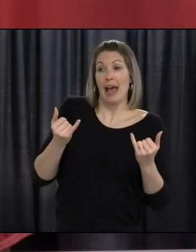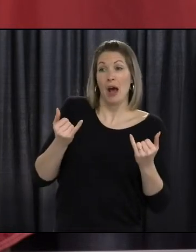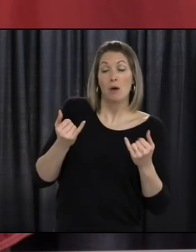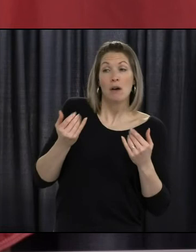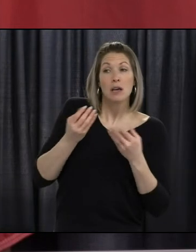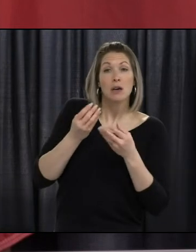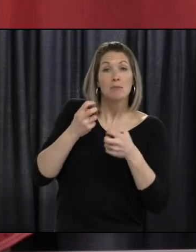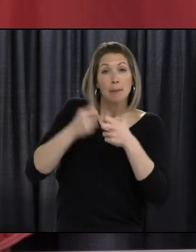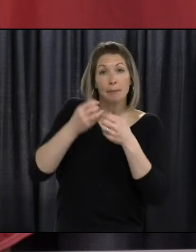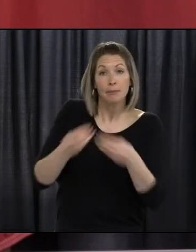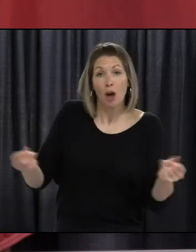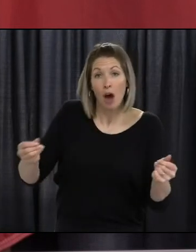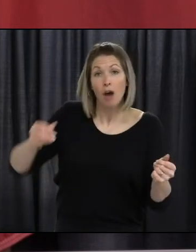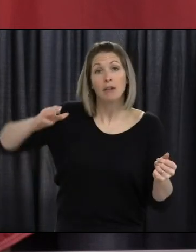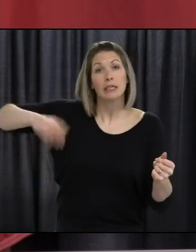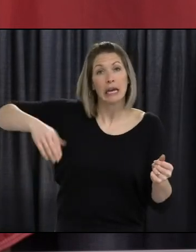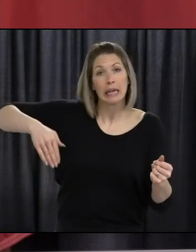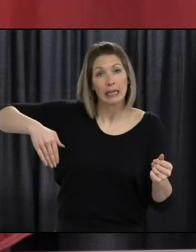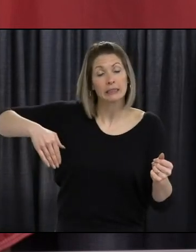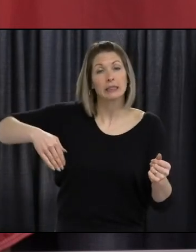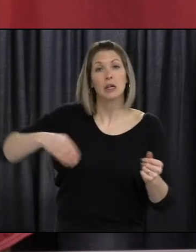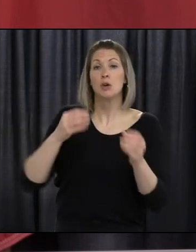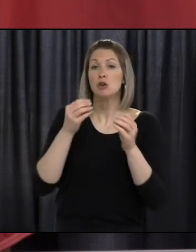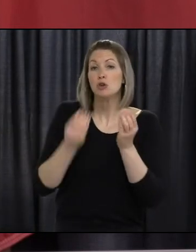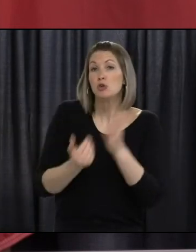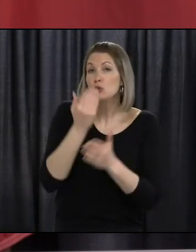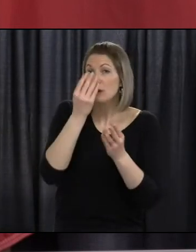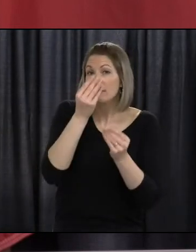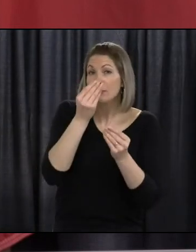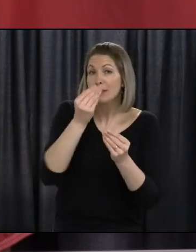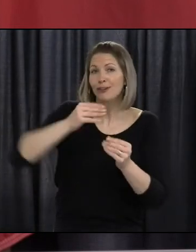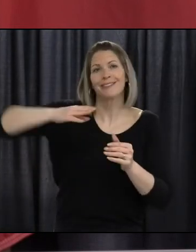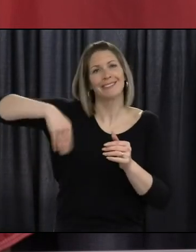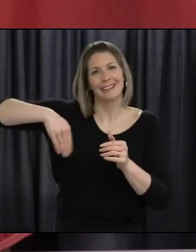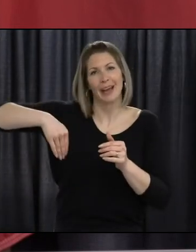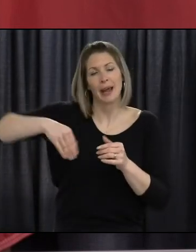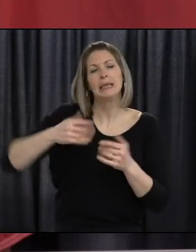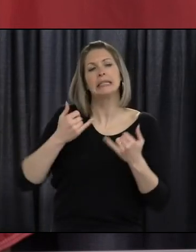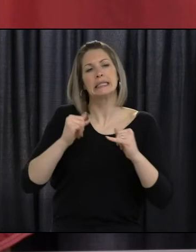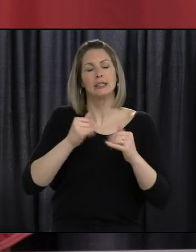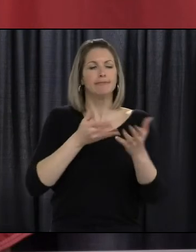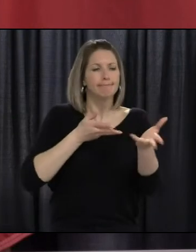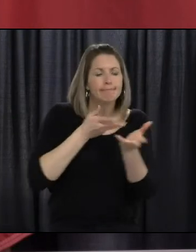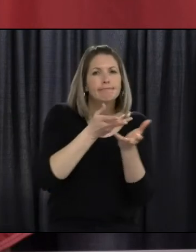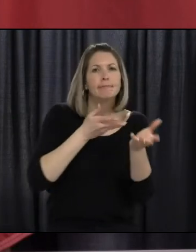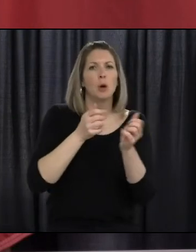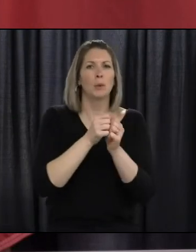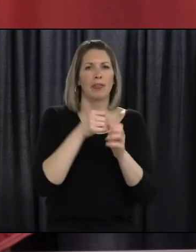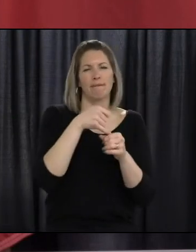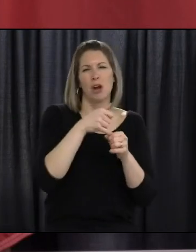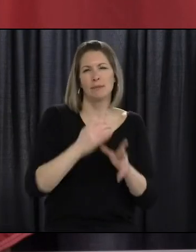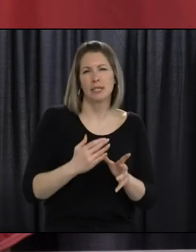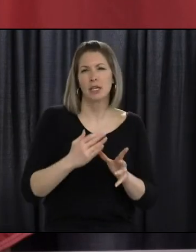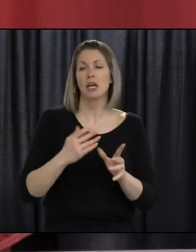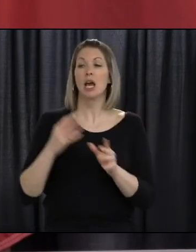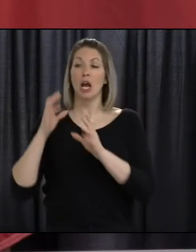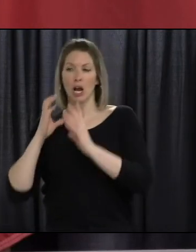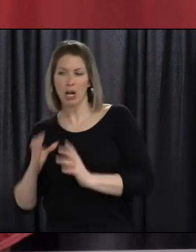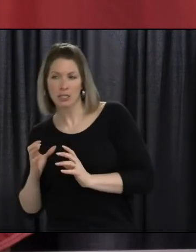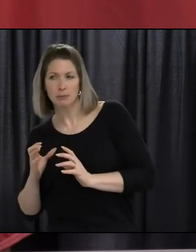available yet. But, hopefully we can work with the association and pharmacists to make sure that the people that need the medications